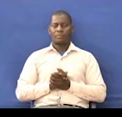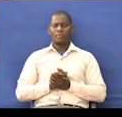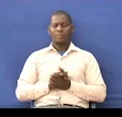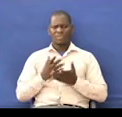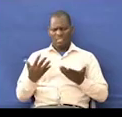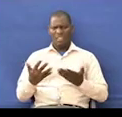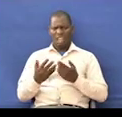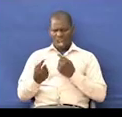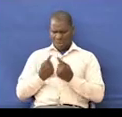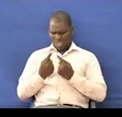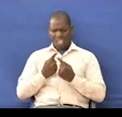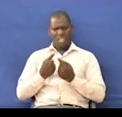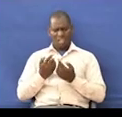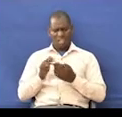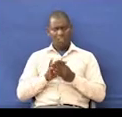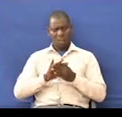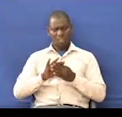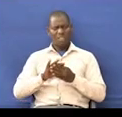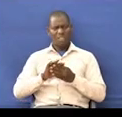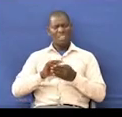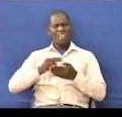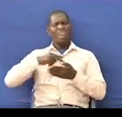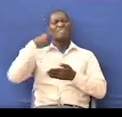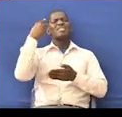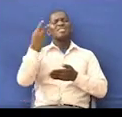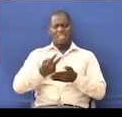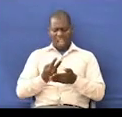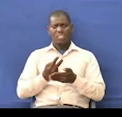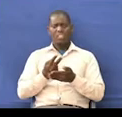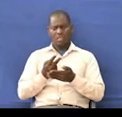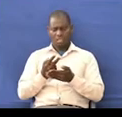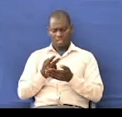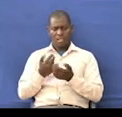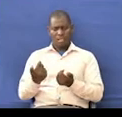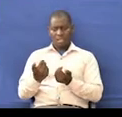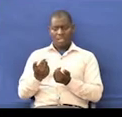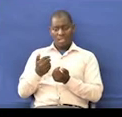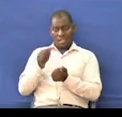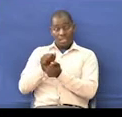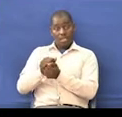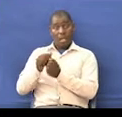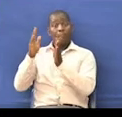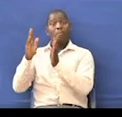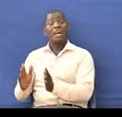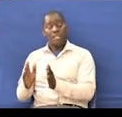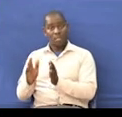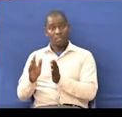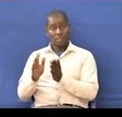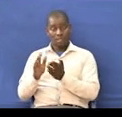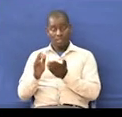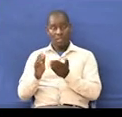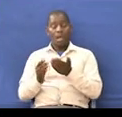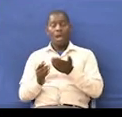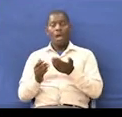When we are saying about to turn, so some of the examples of this may be like if a person apply a force